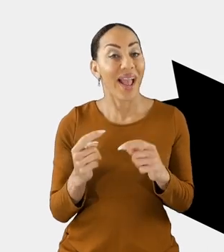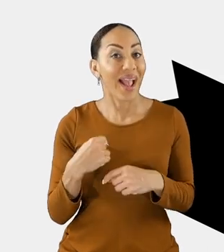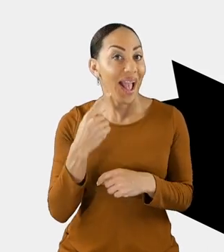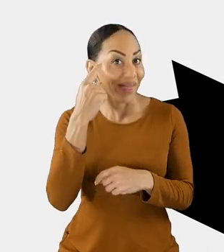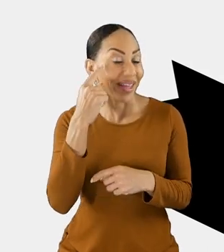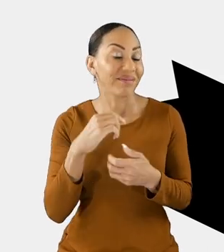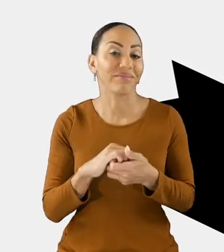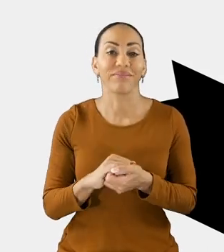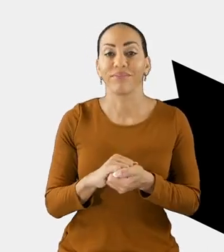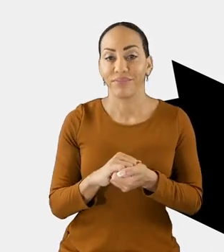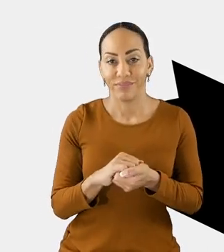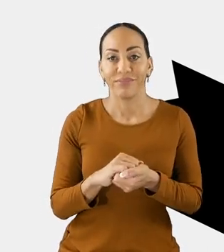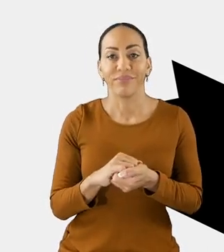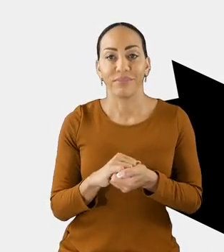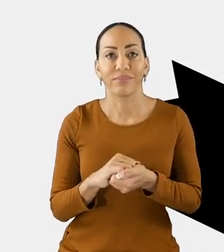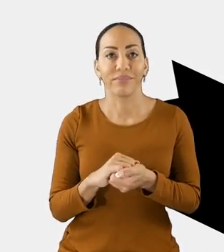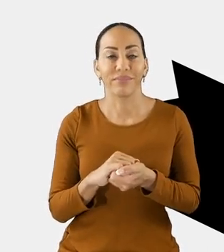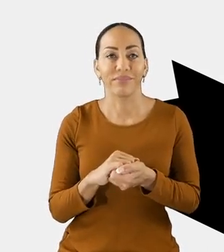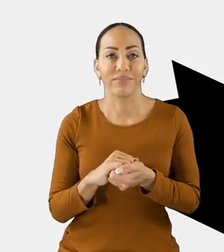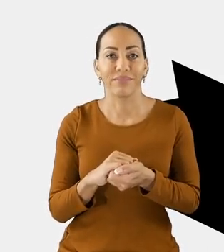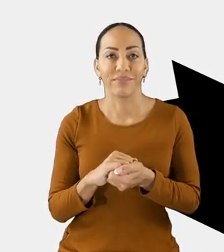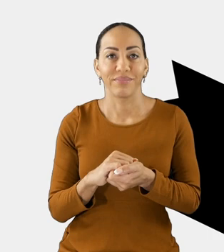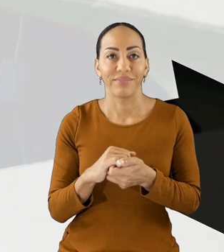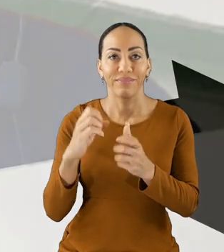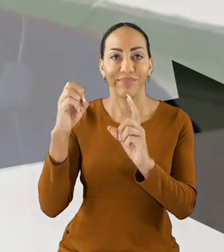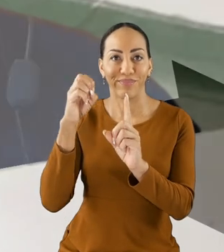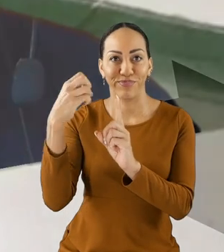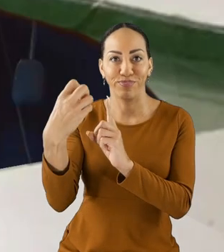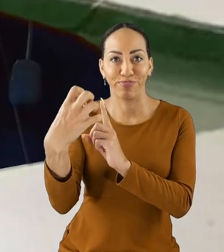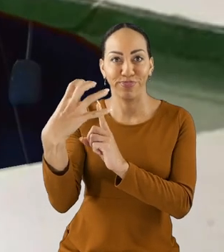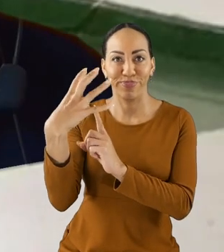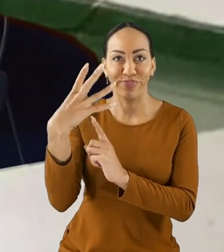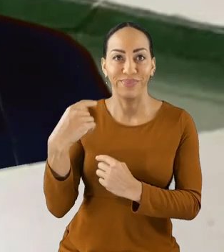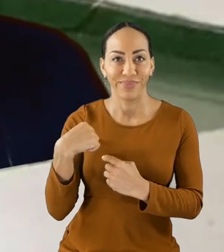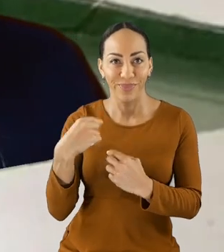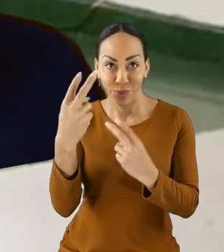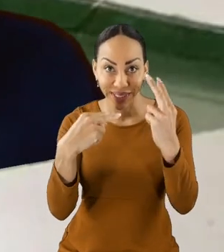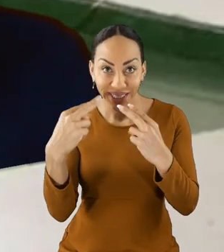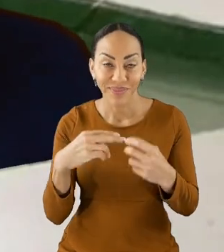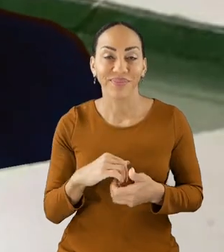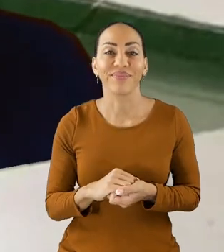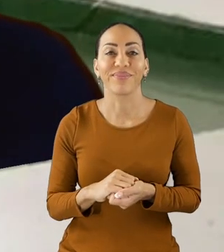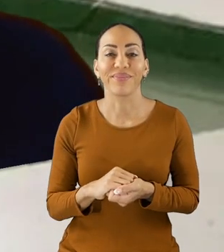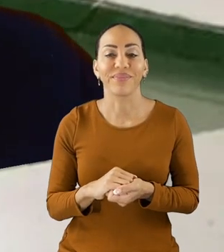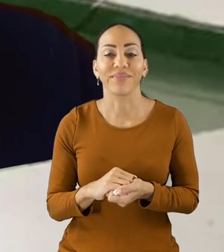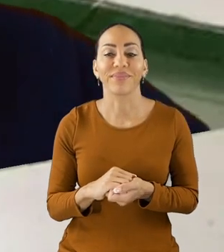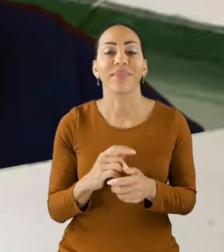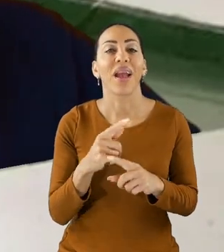Okay, well, I think we will, I'll just fade my screen up. There we go. You can see me now. Great.